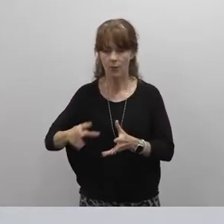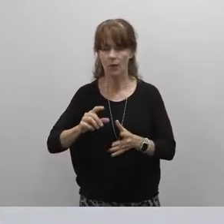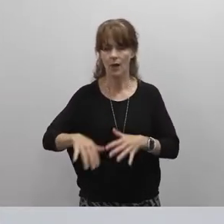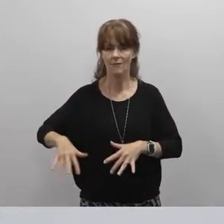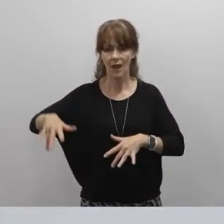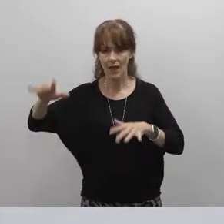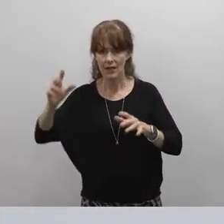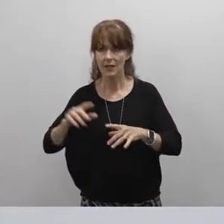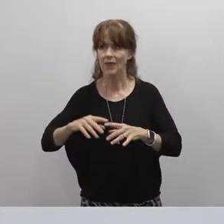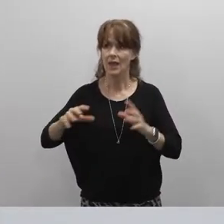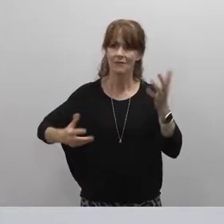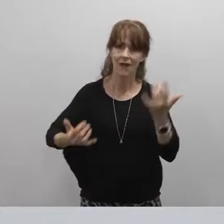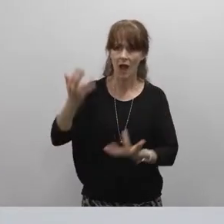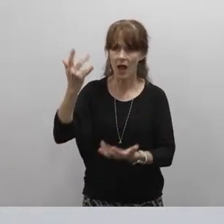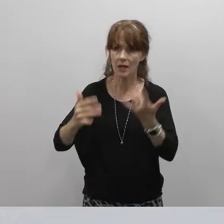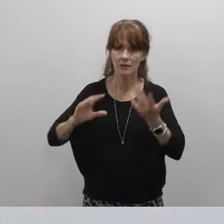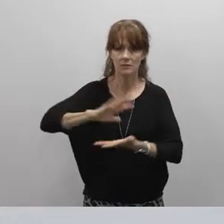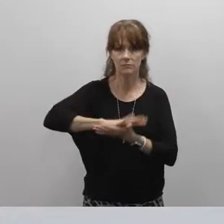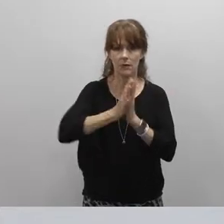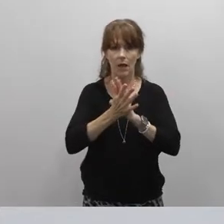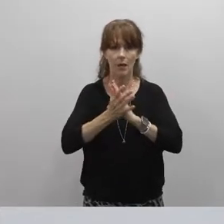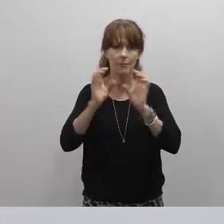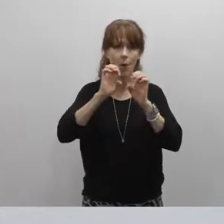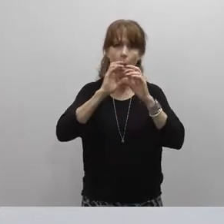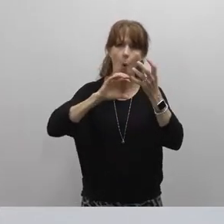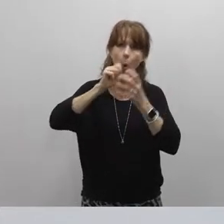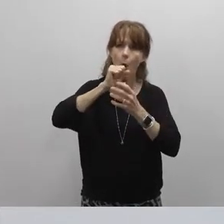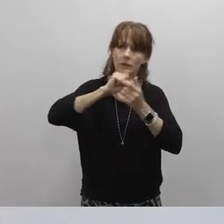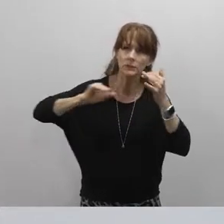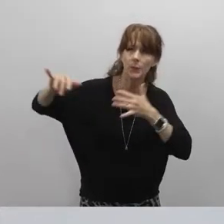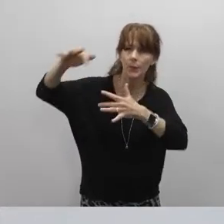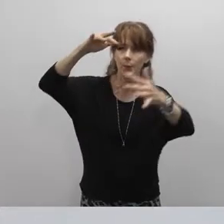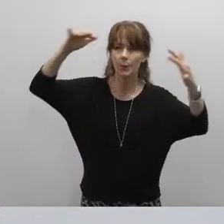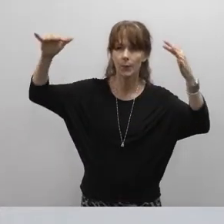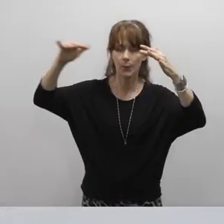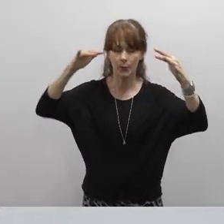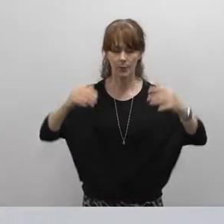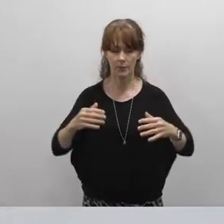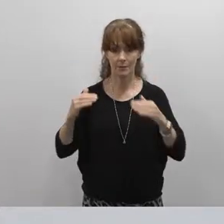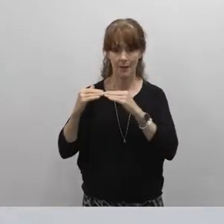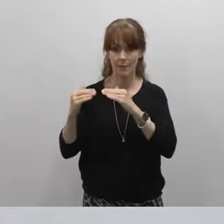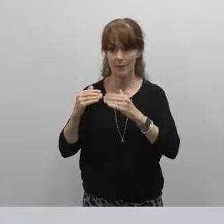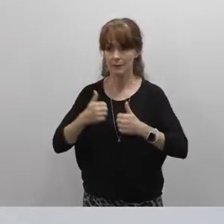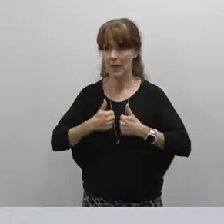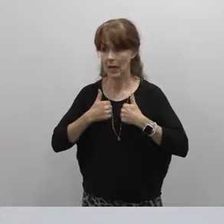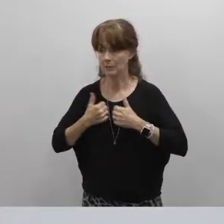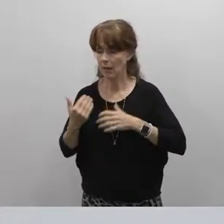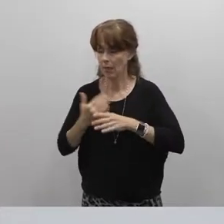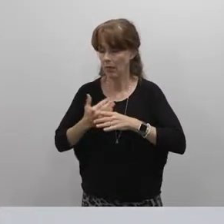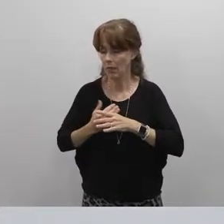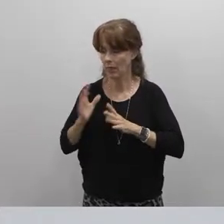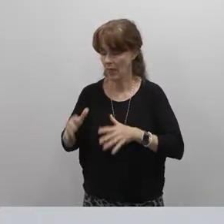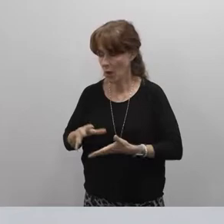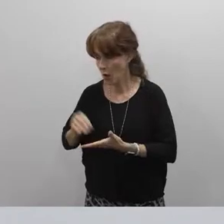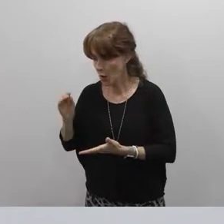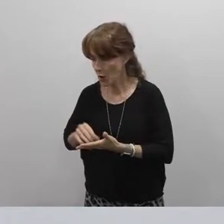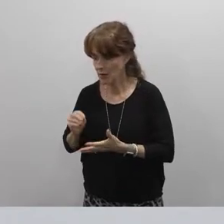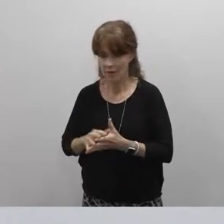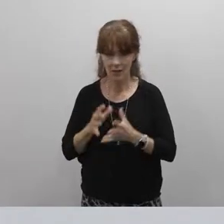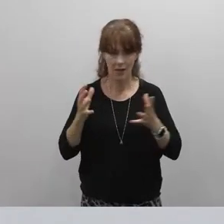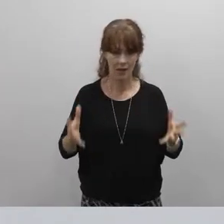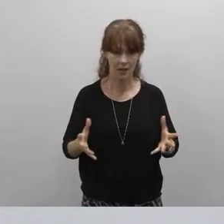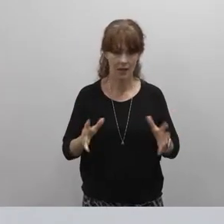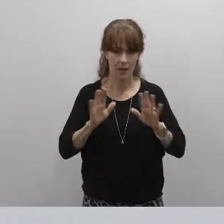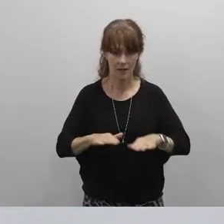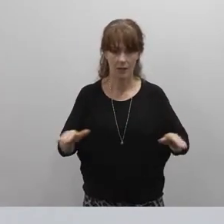again, and a gray haze of ozone that sits on top of all of LA. So my peers' asthma was continuously interrupting their learning. Since we seem to have a lot of